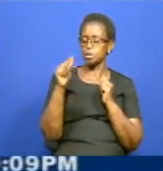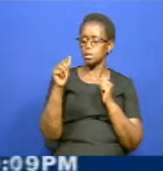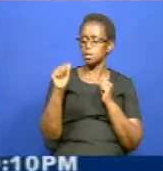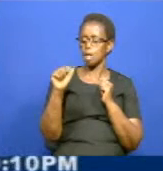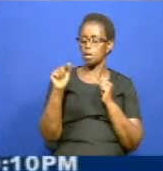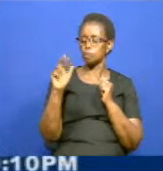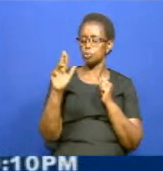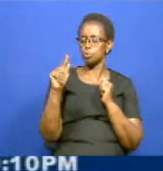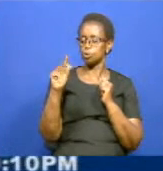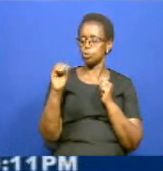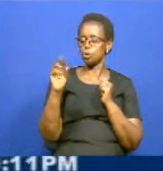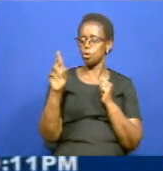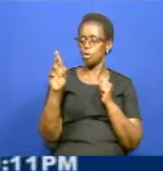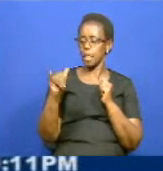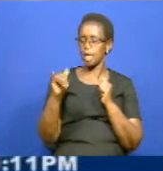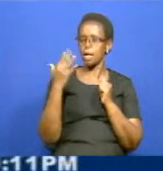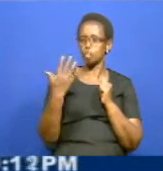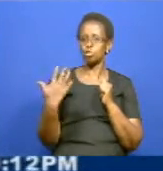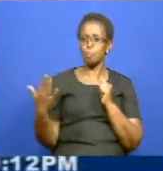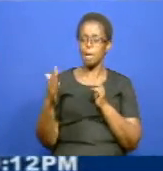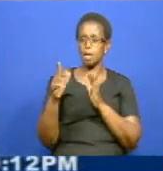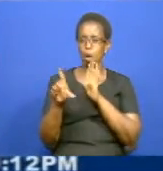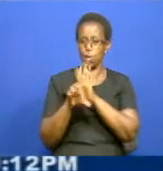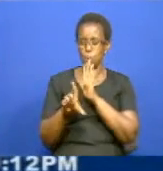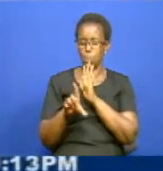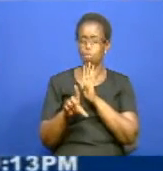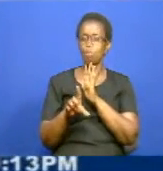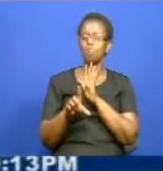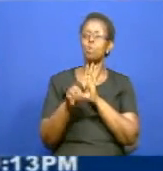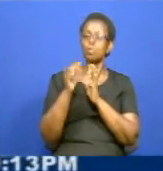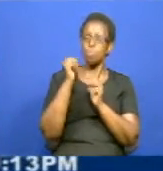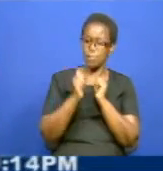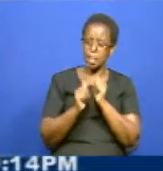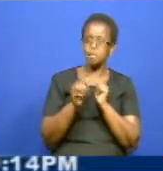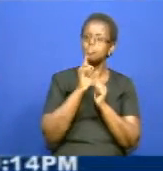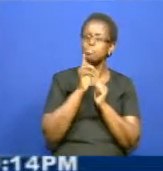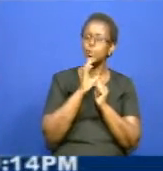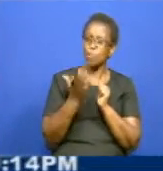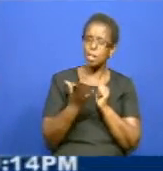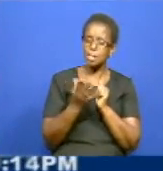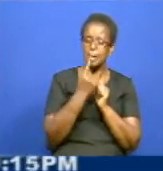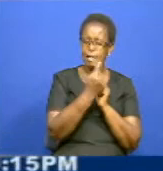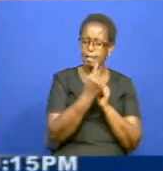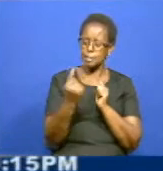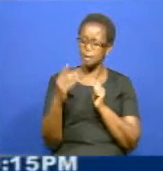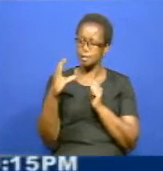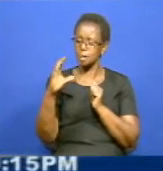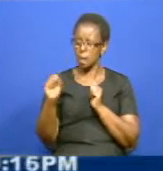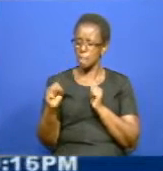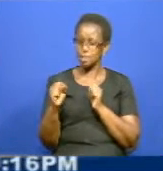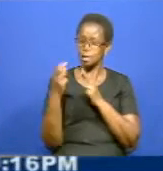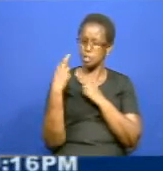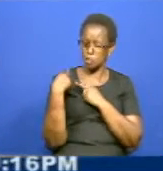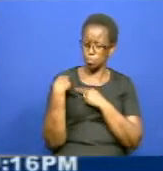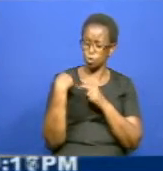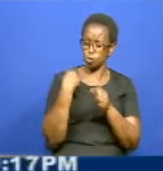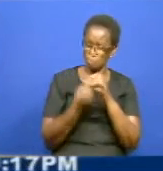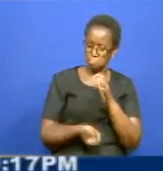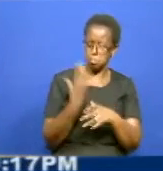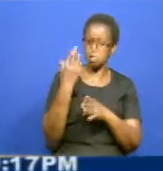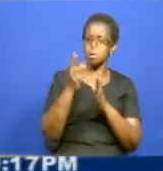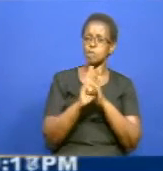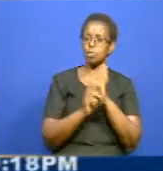of 2013, which obligates that every cabinet secretary responsible for regulation-making